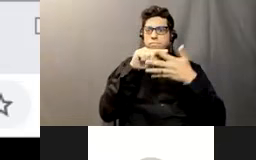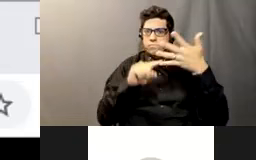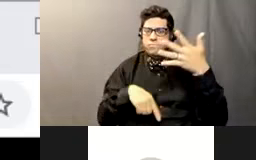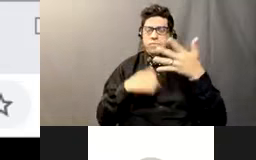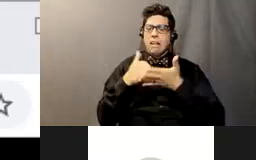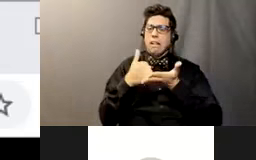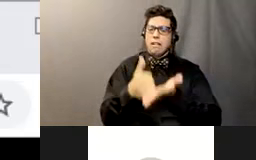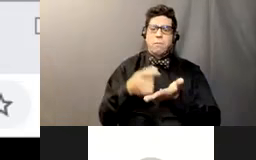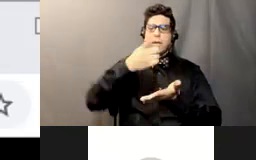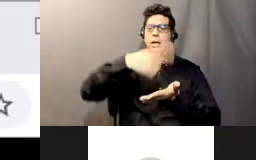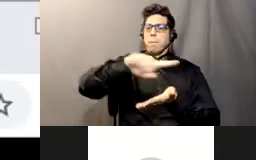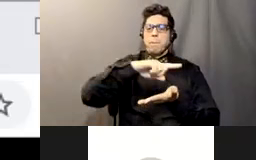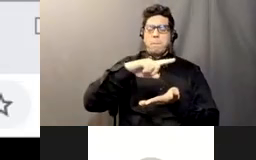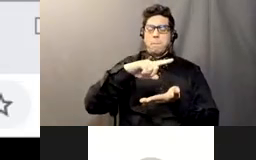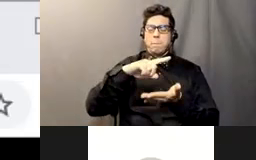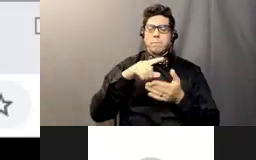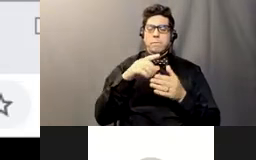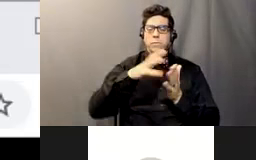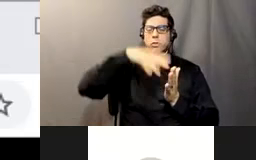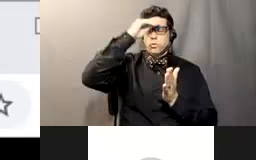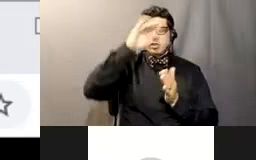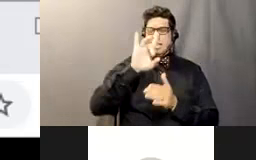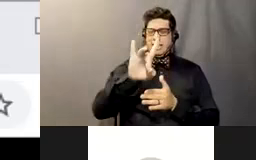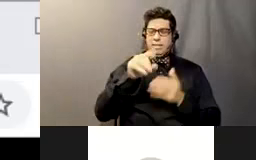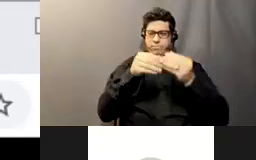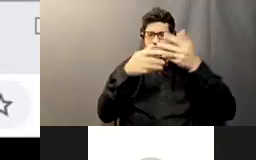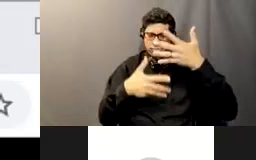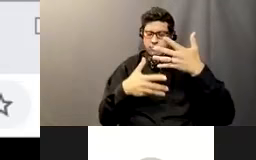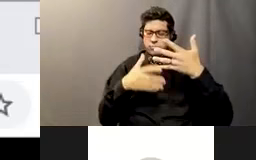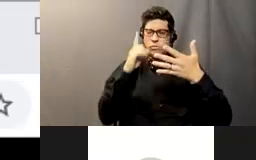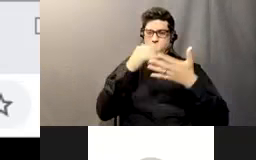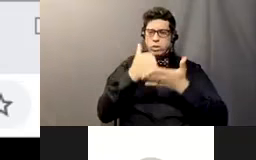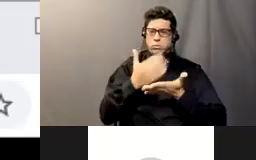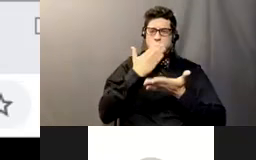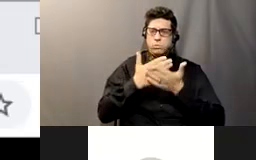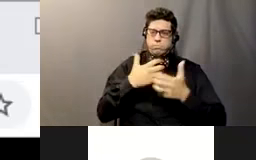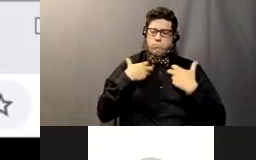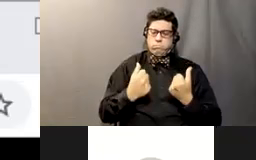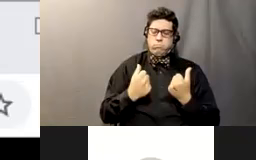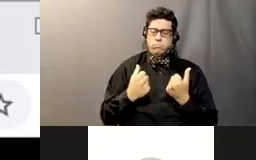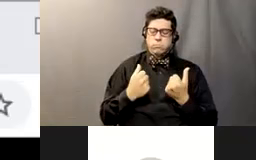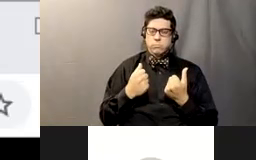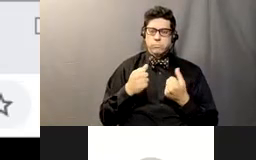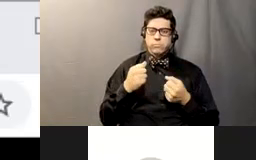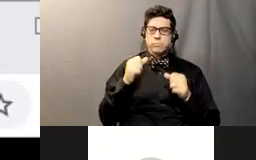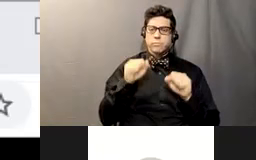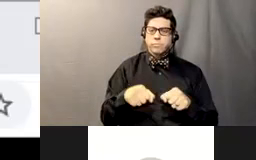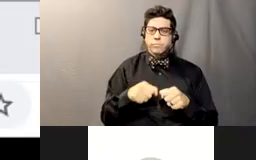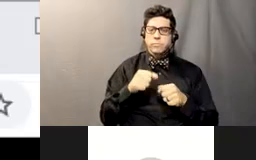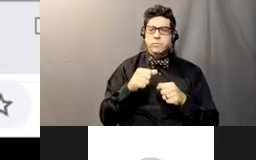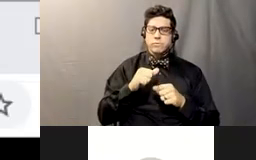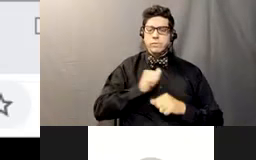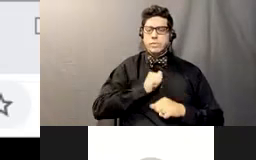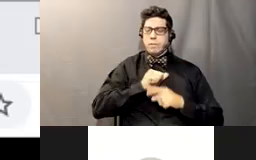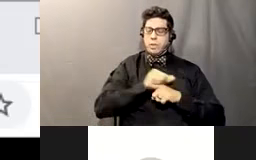learning more about the 8 dimensions of wellness and how to incorporate these practices in their self-care moving forward. So this event